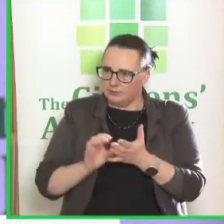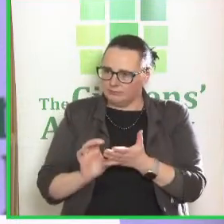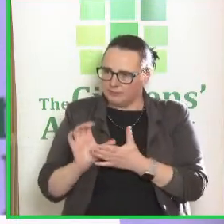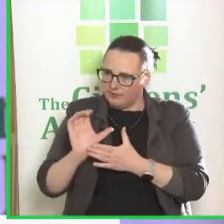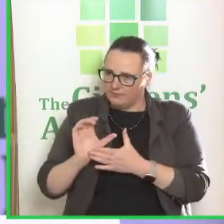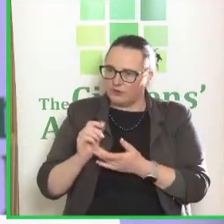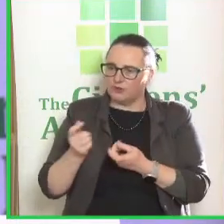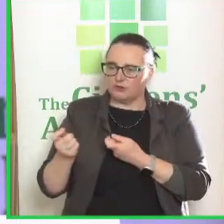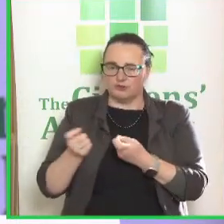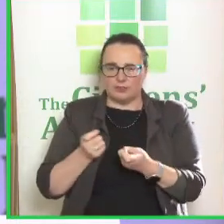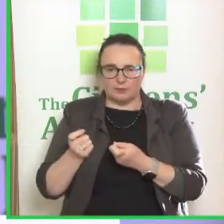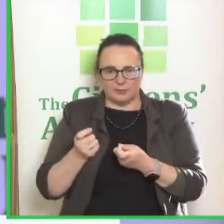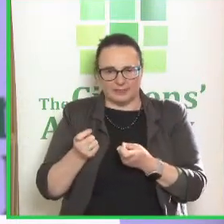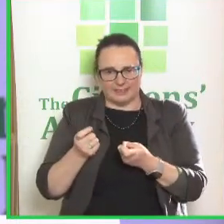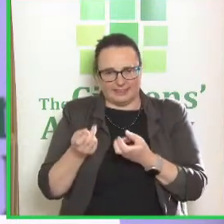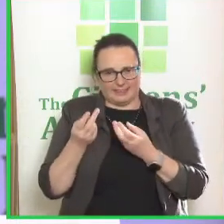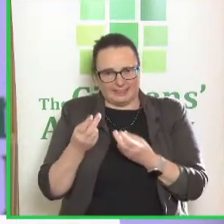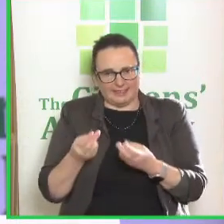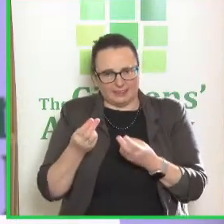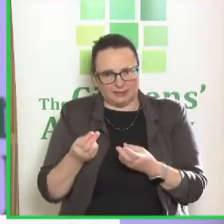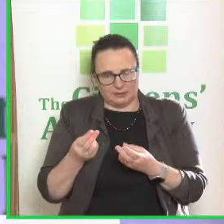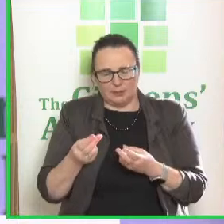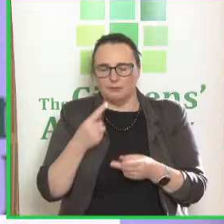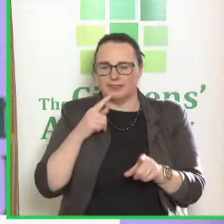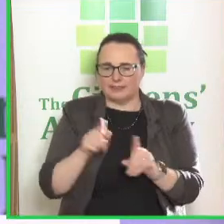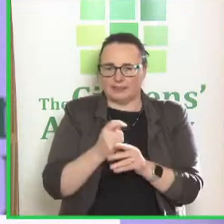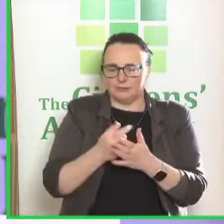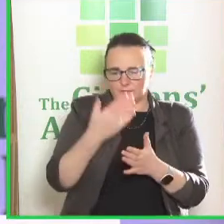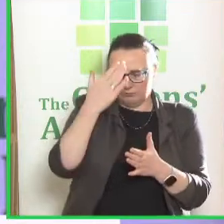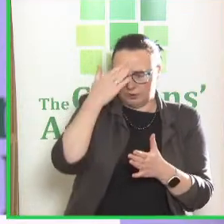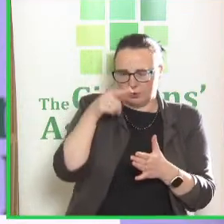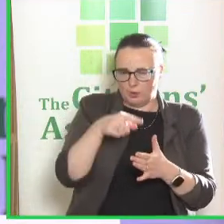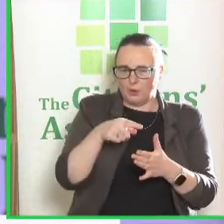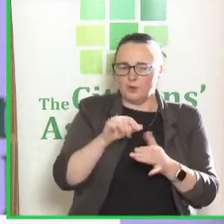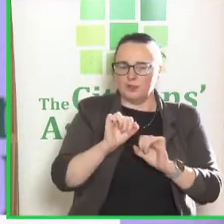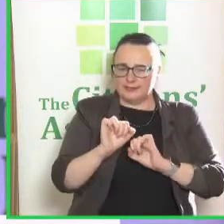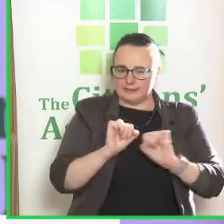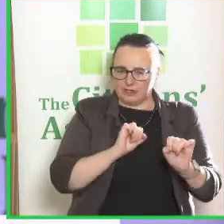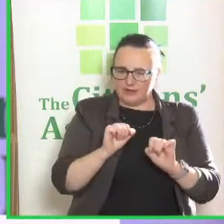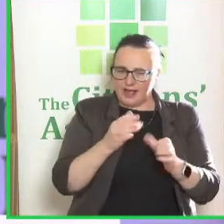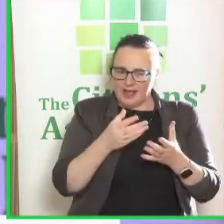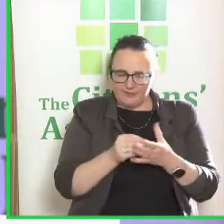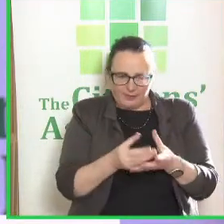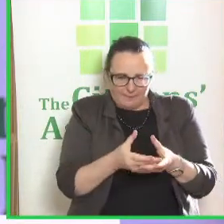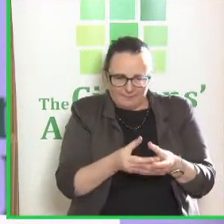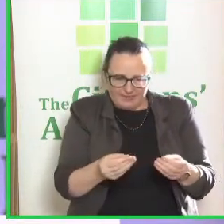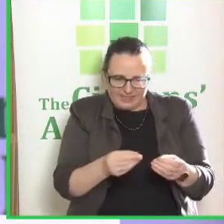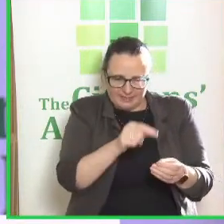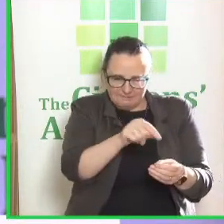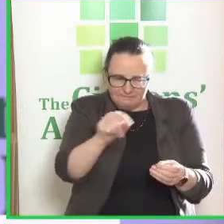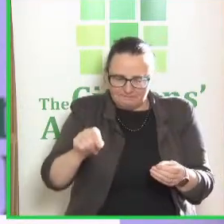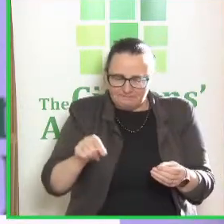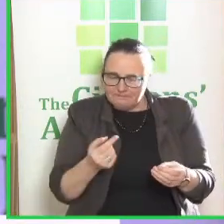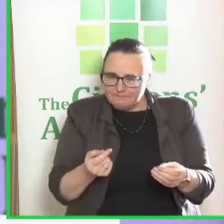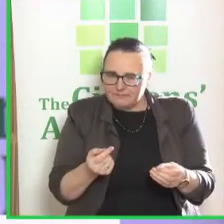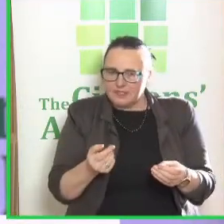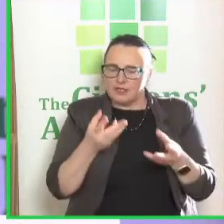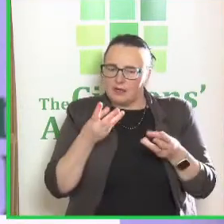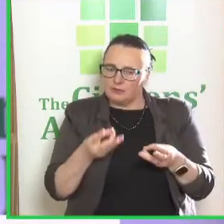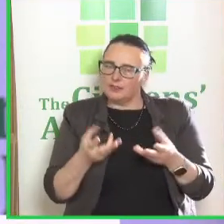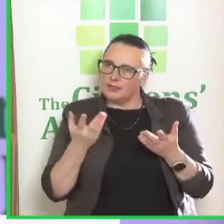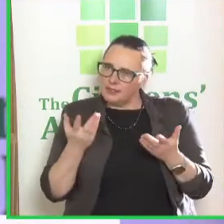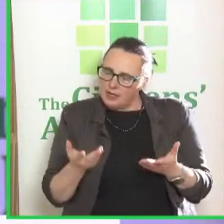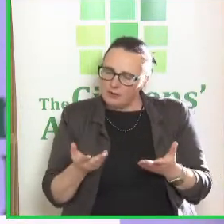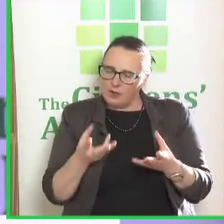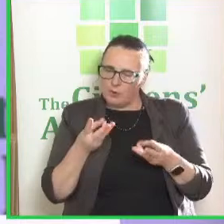episodes for those in need, we know there are gaps in service provision. And that's why I have asked for an audit of the services